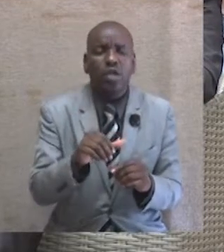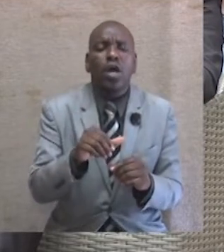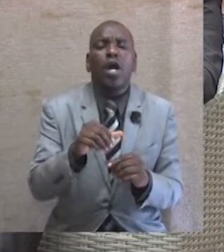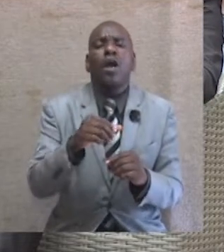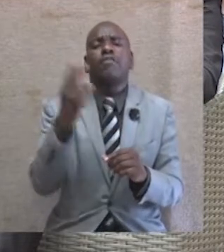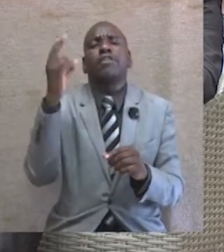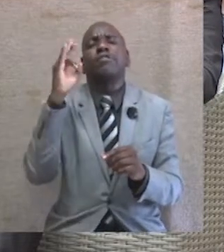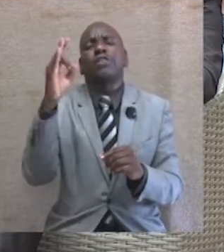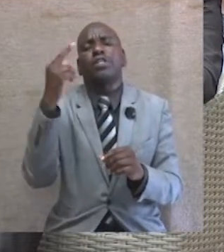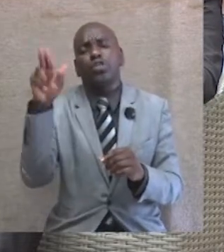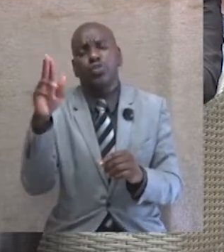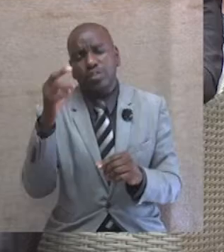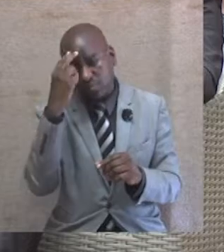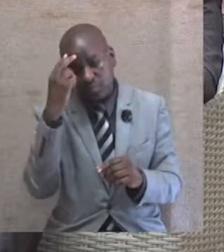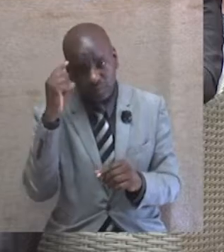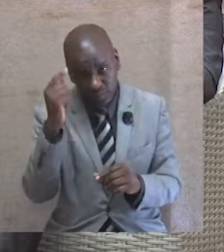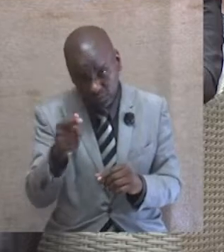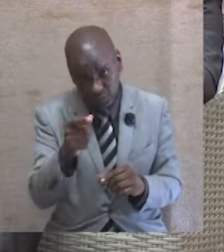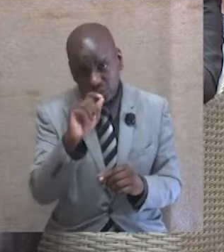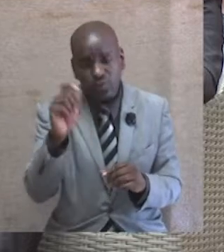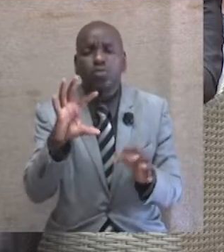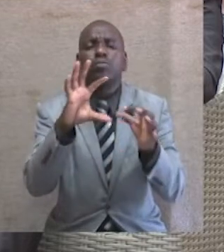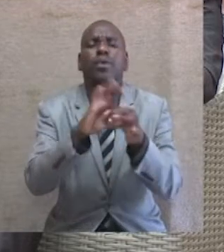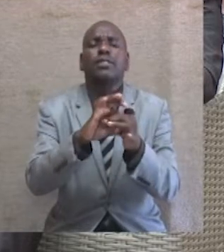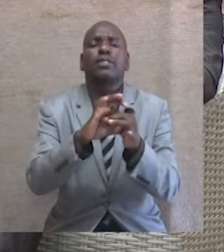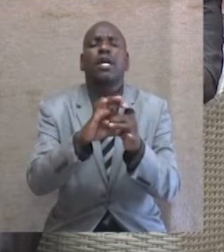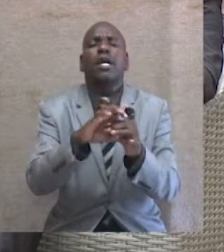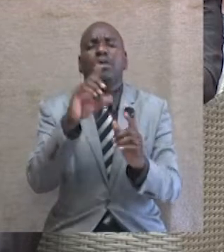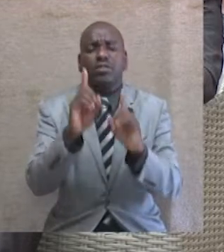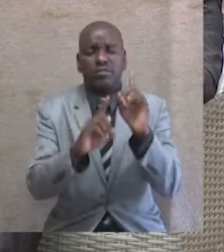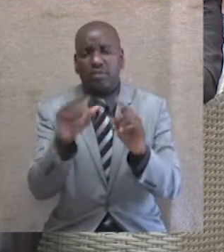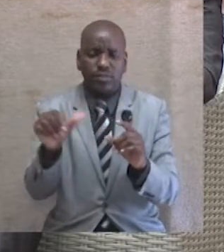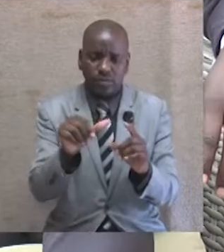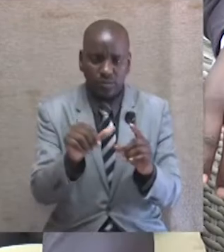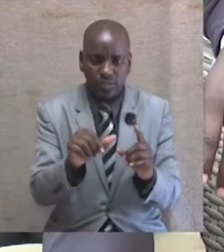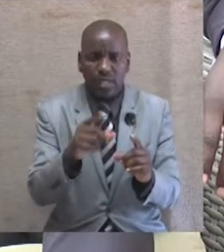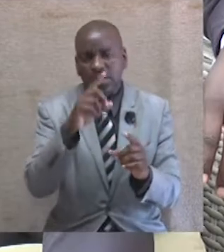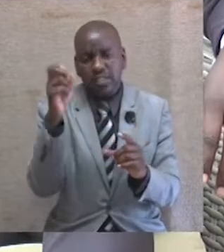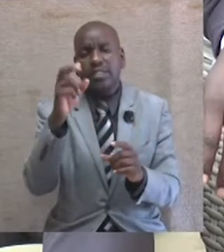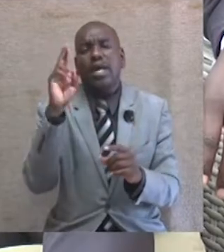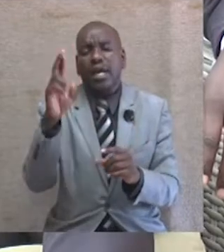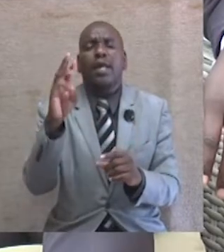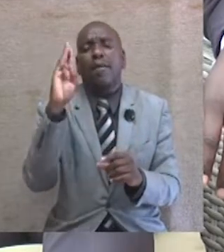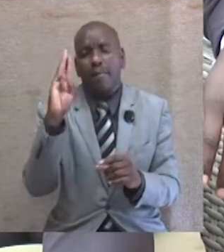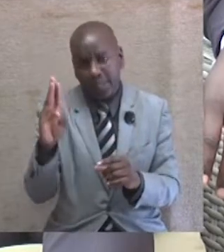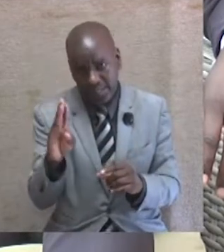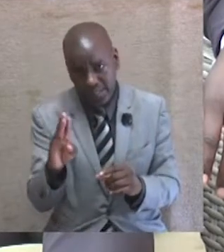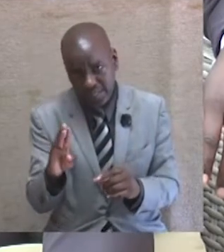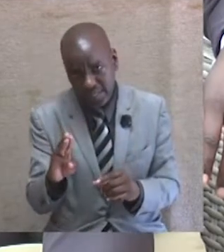victim-friendly unit. It's important, it's quite important that the schools partner with that department within the ZRP.